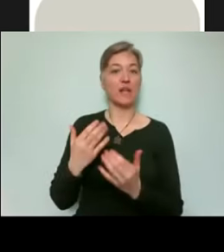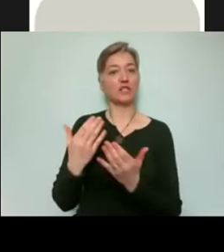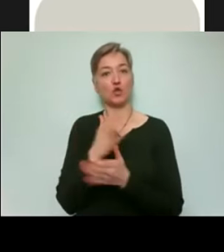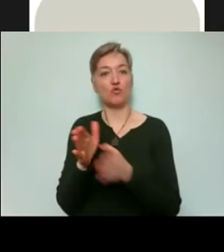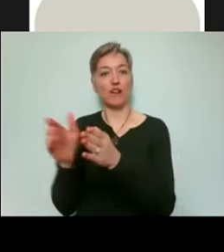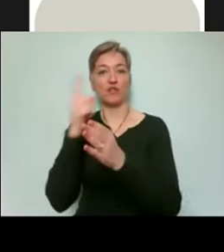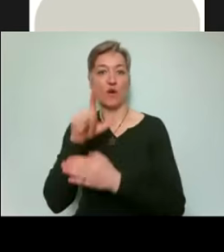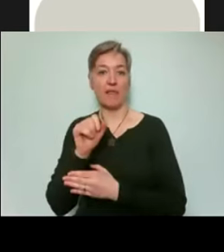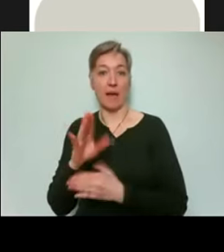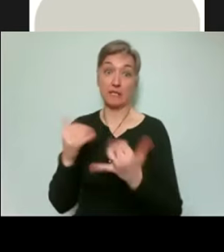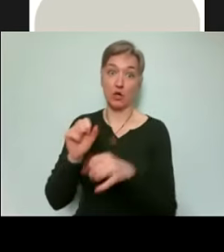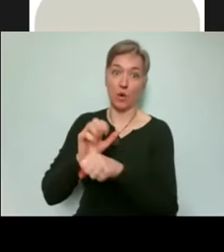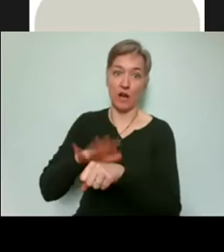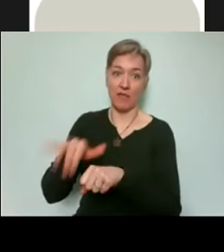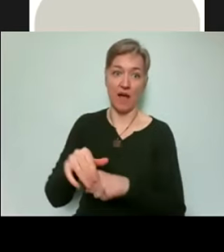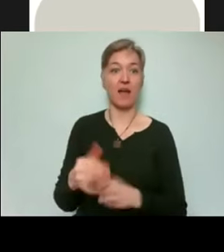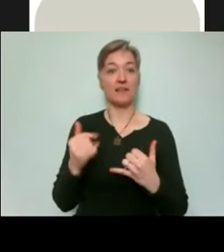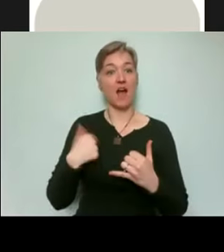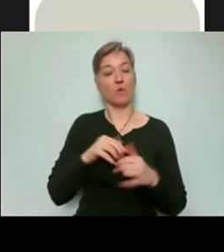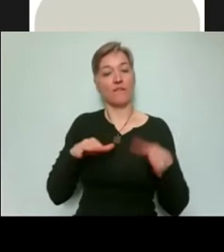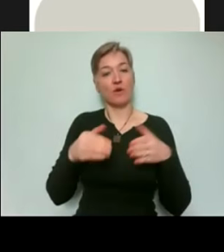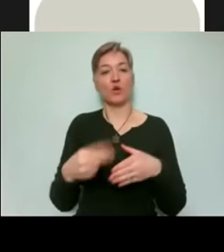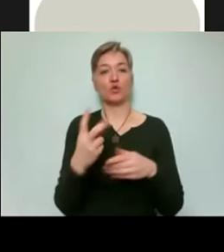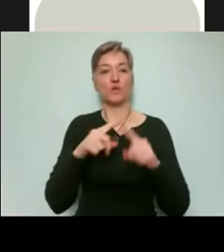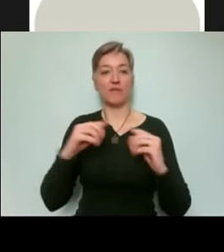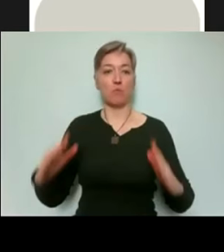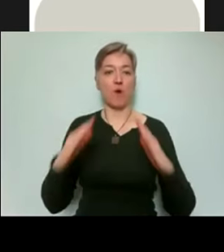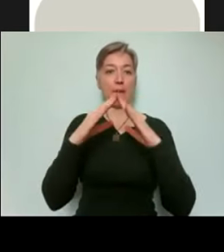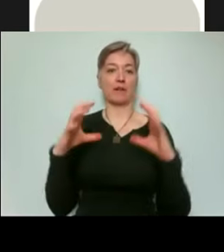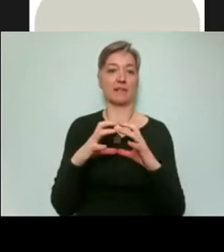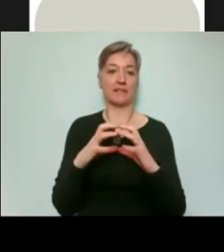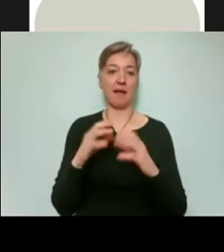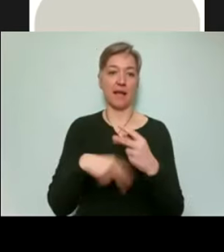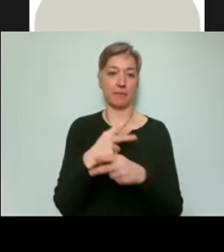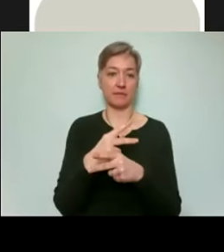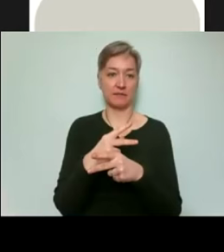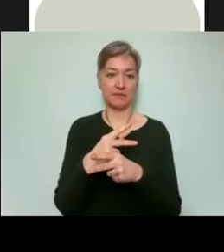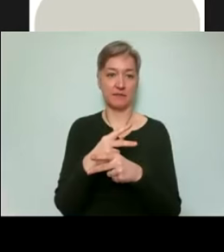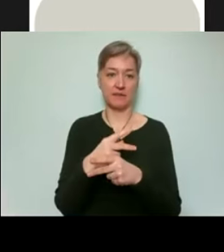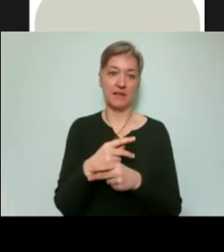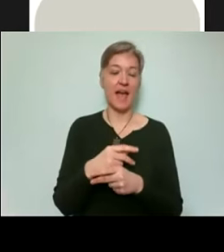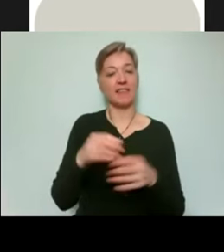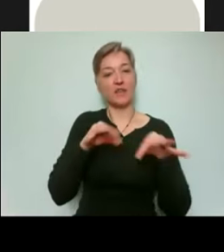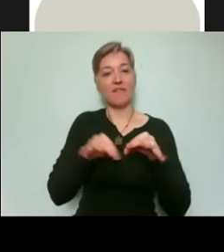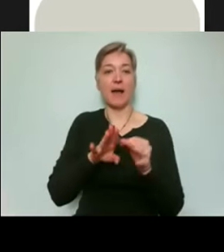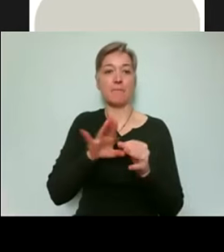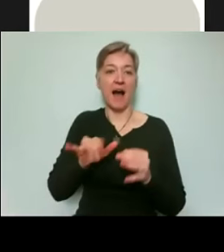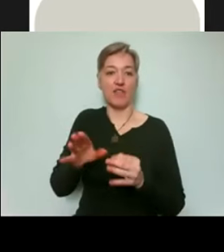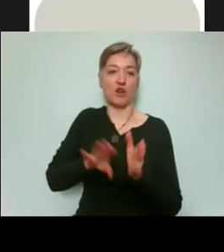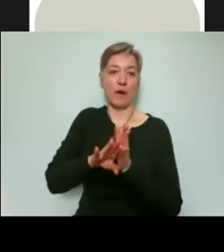but we've been focusing on two different pyramidal cell types, and they're both defined by their developmental lineage. These are